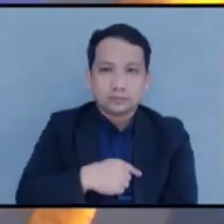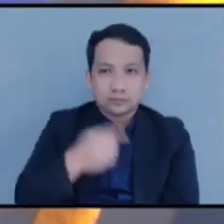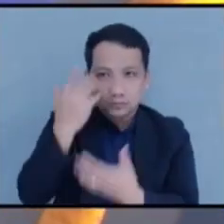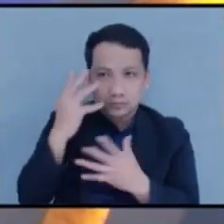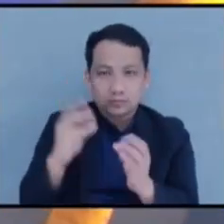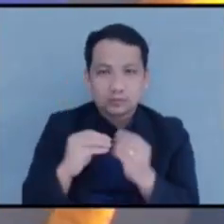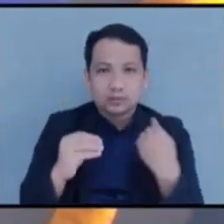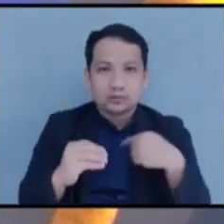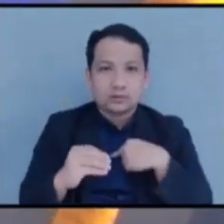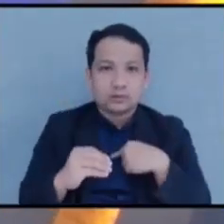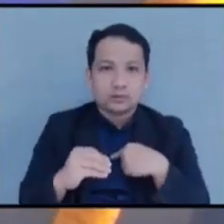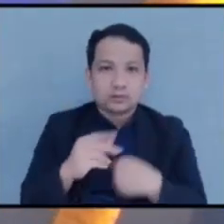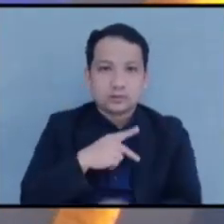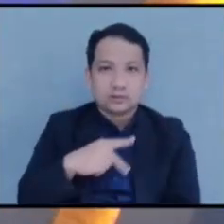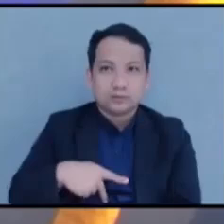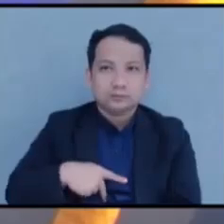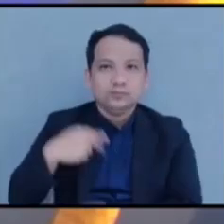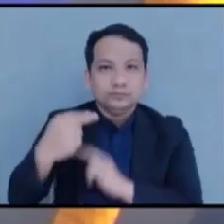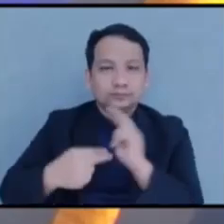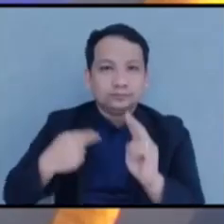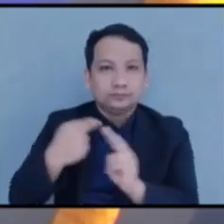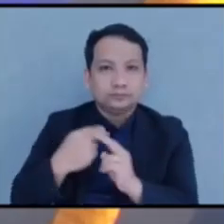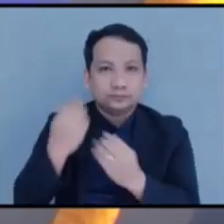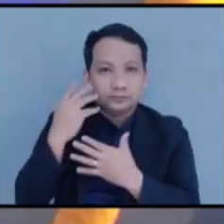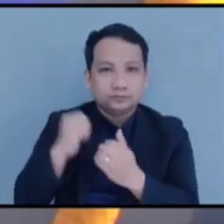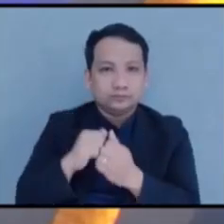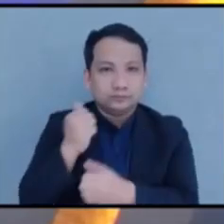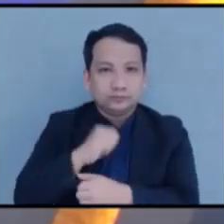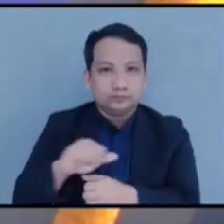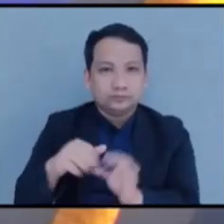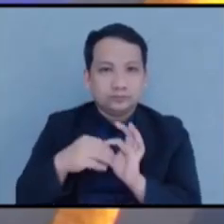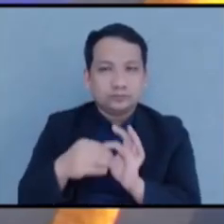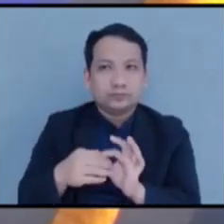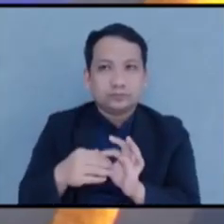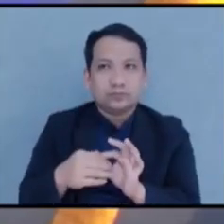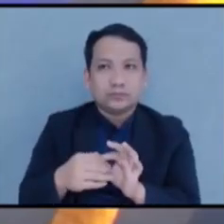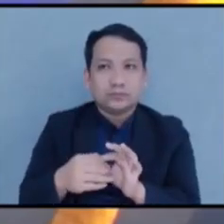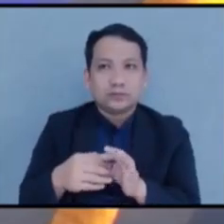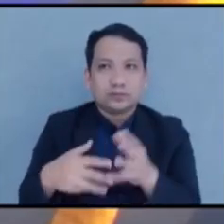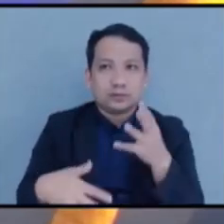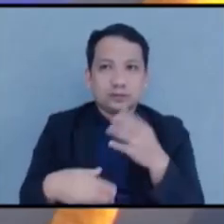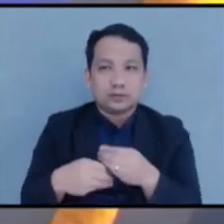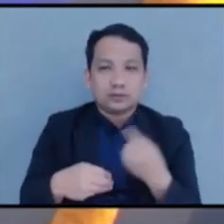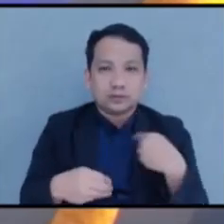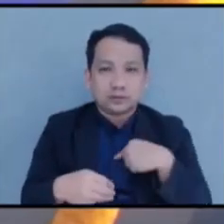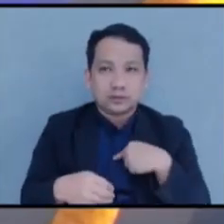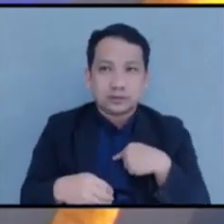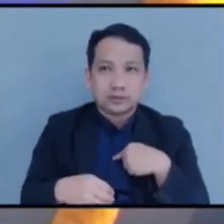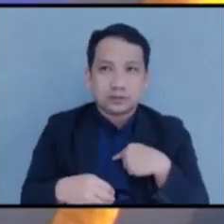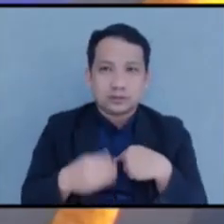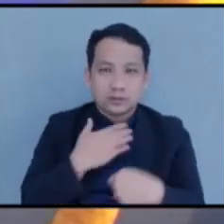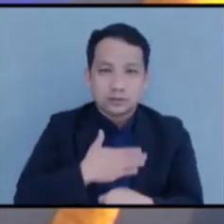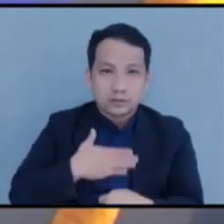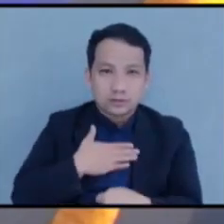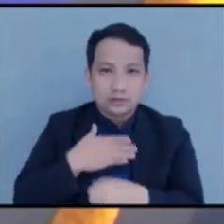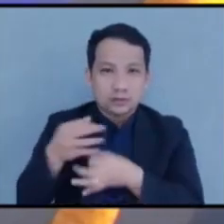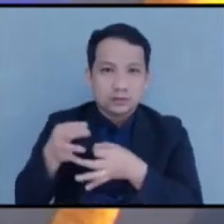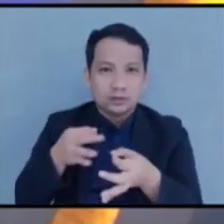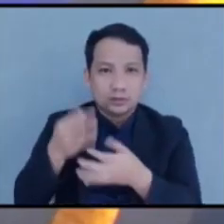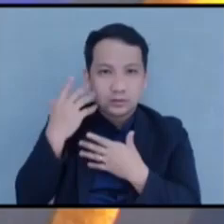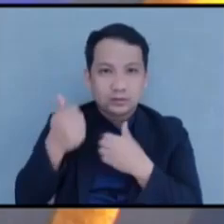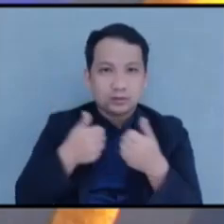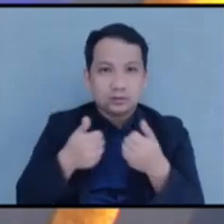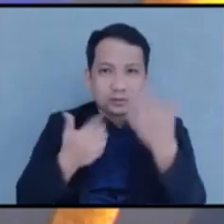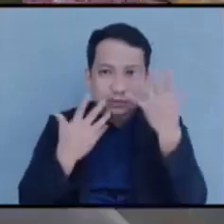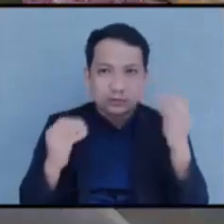Princess of the Universe is not any typical pageant, no? Can you please explain what kind of competition is the Princess